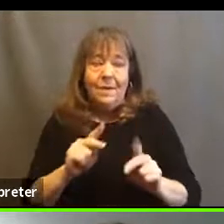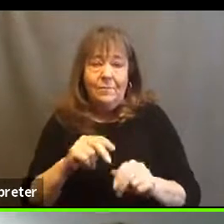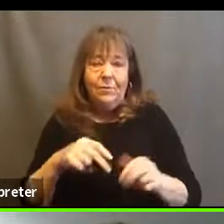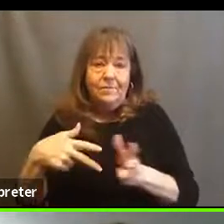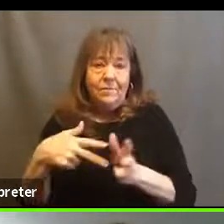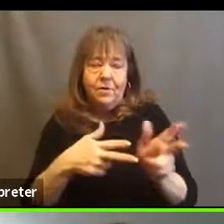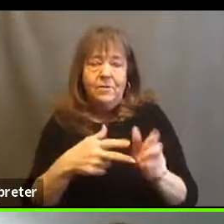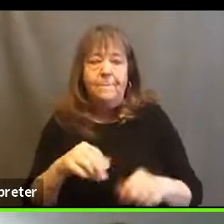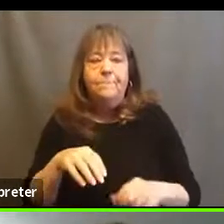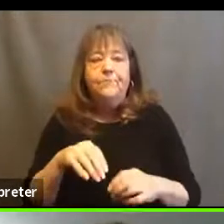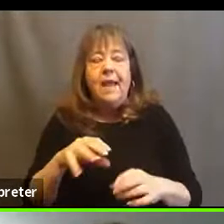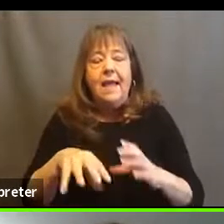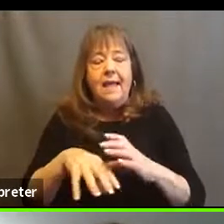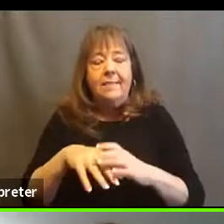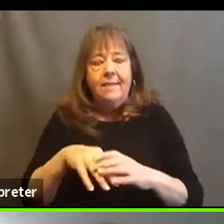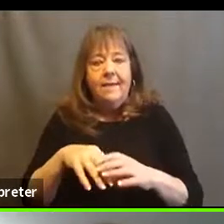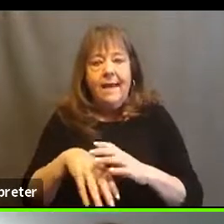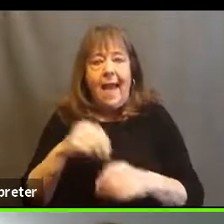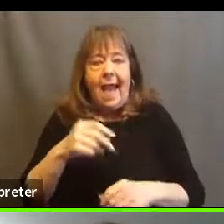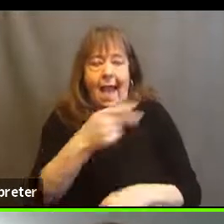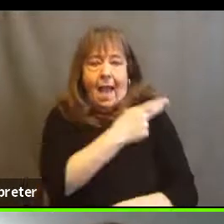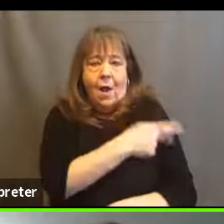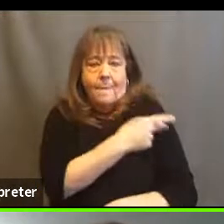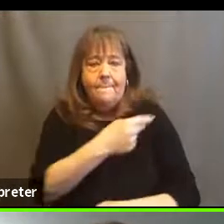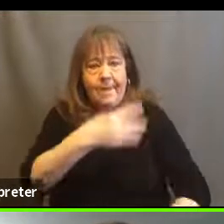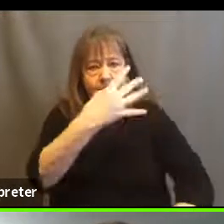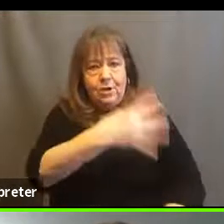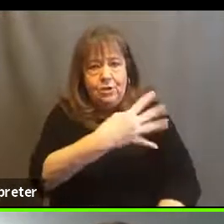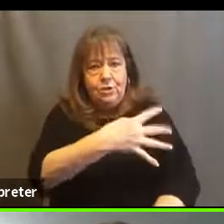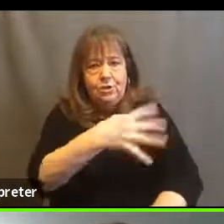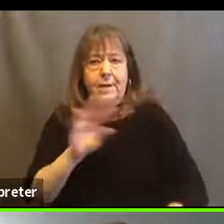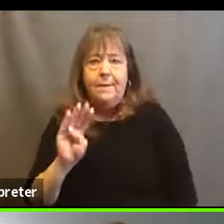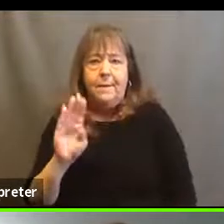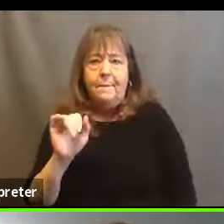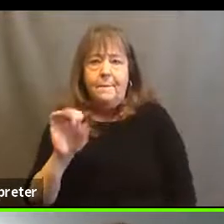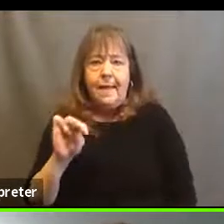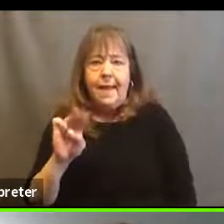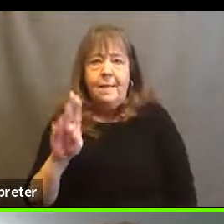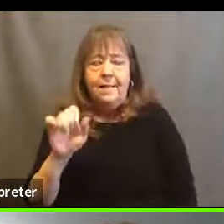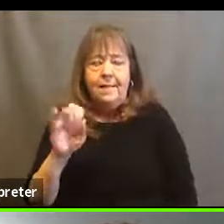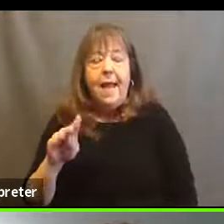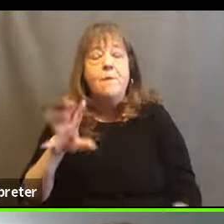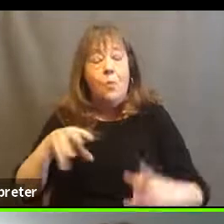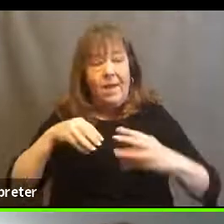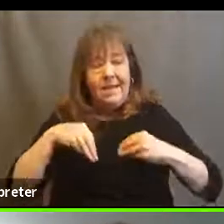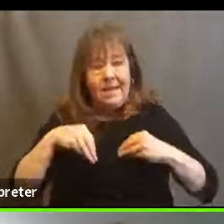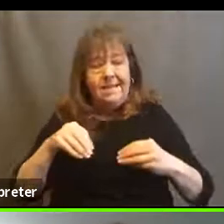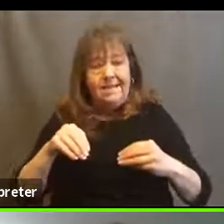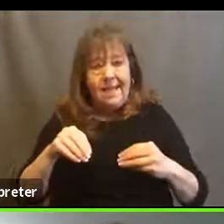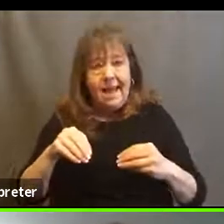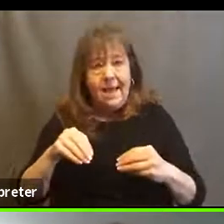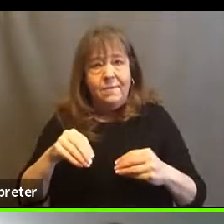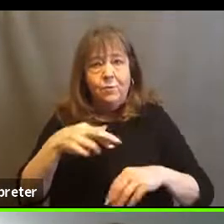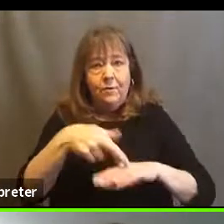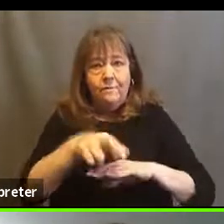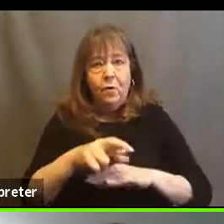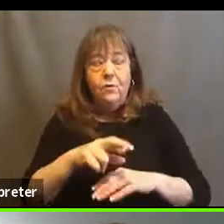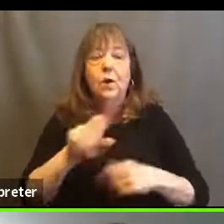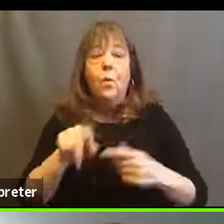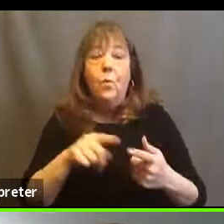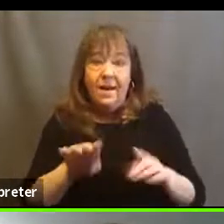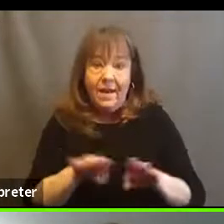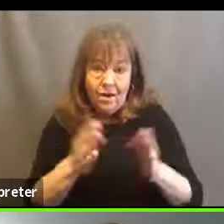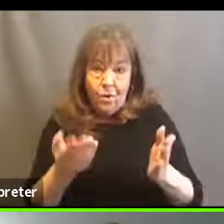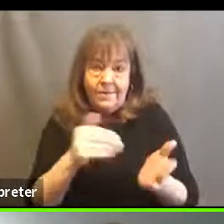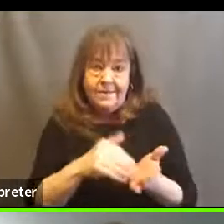outpatient bamlanivimab infusion center will accept referrals from local providers once the city operations resume as well. So far,